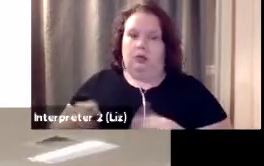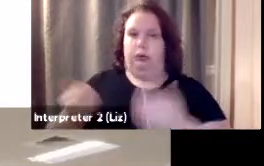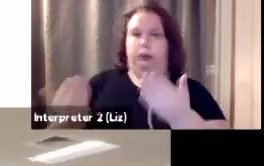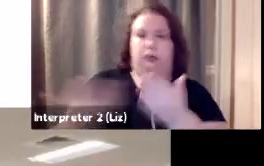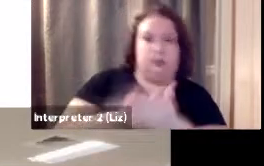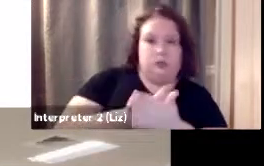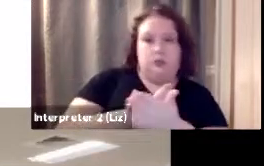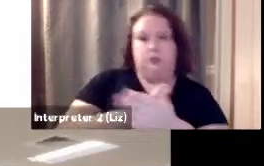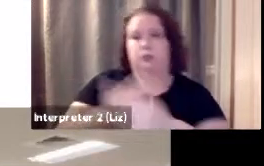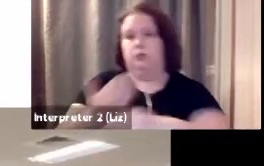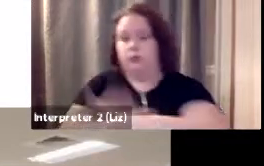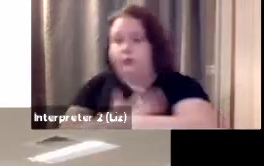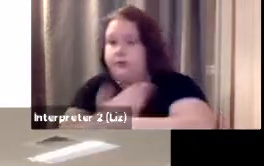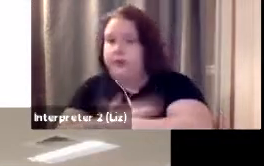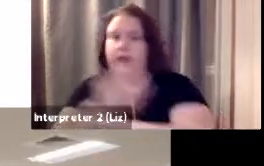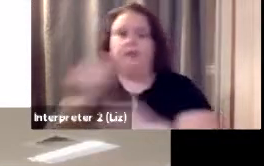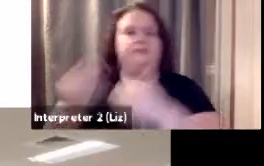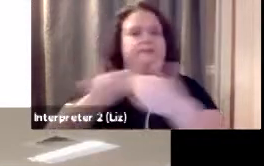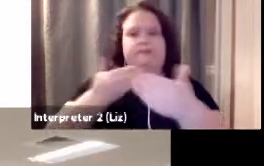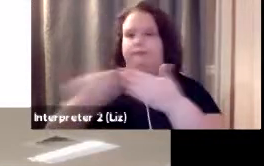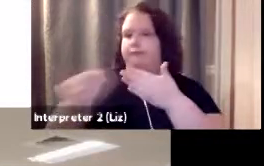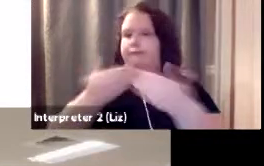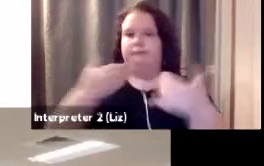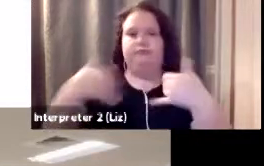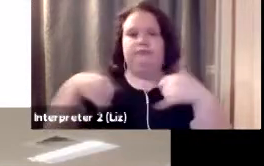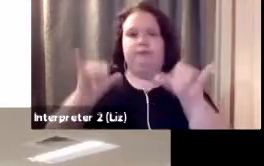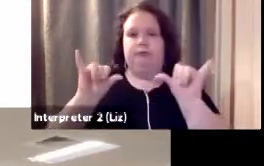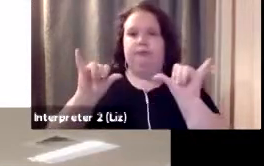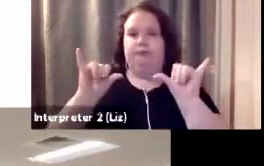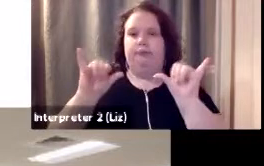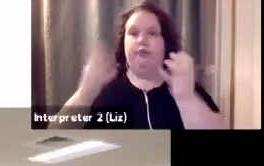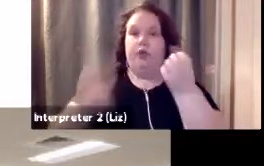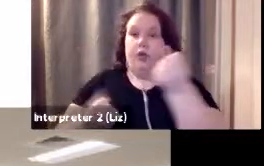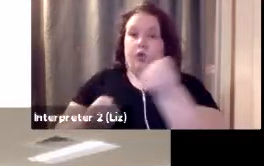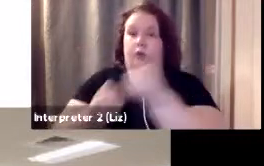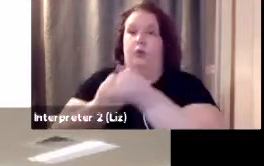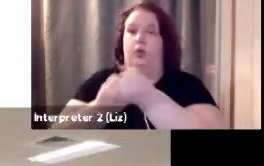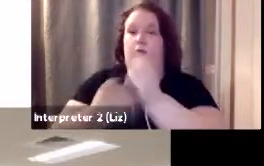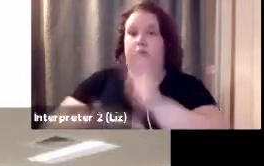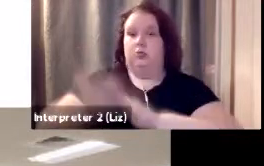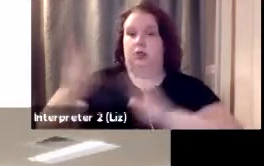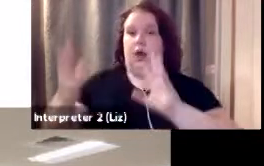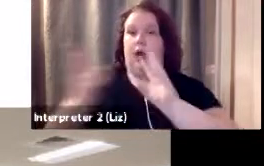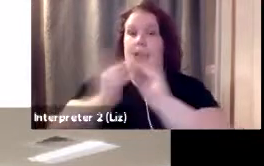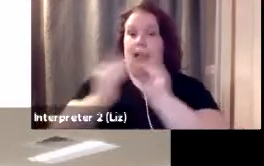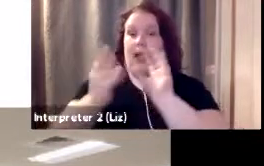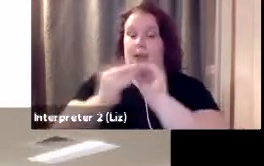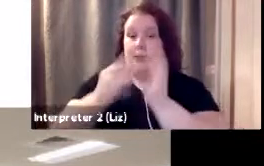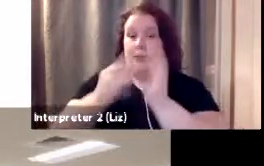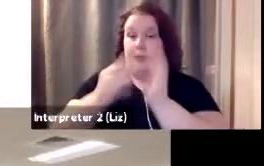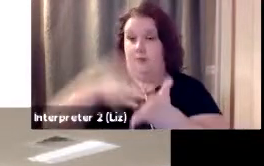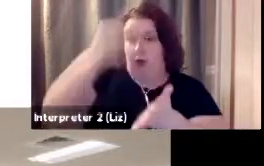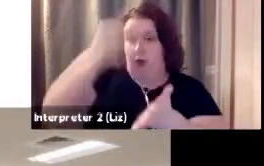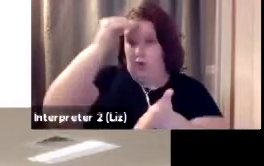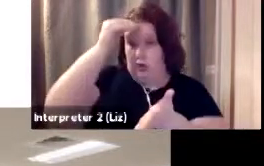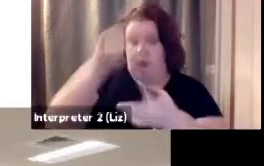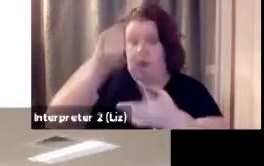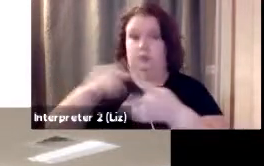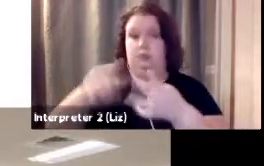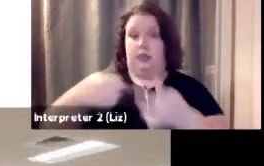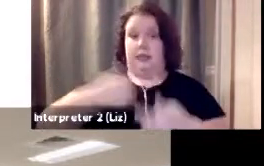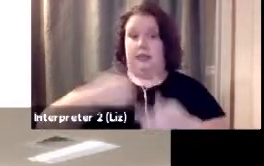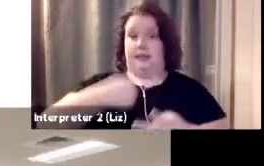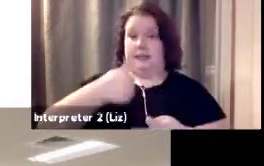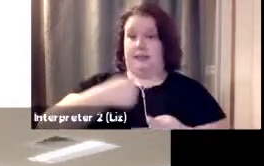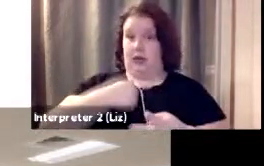facilities, we want to be able to support collaborative learning. We want to be able to support self-directed experiences. We